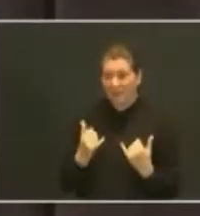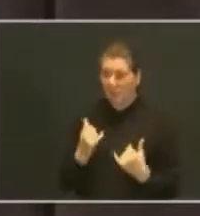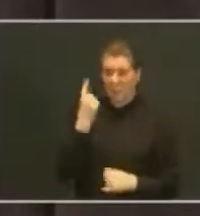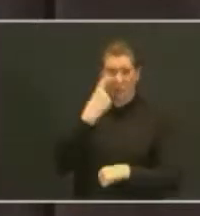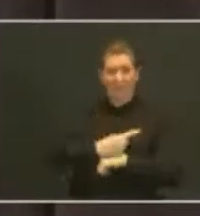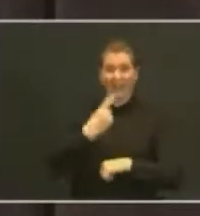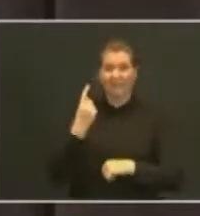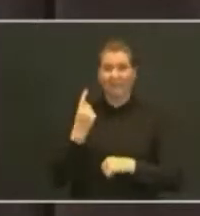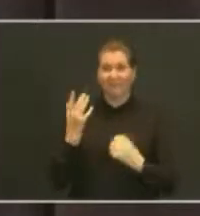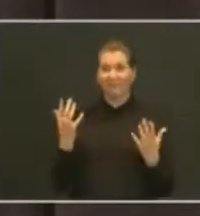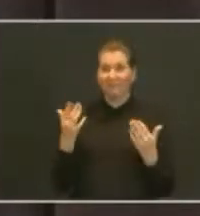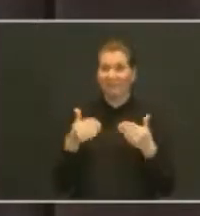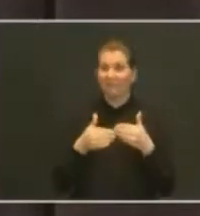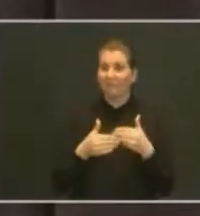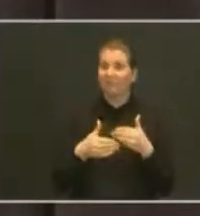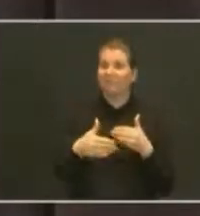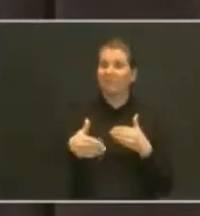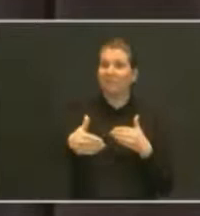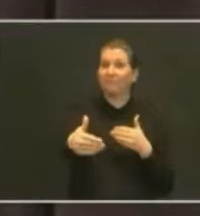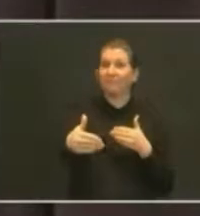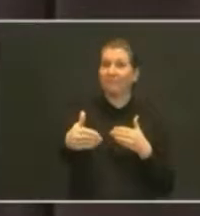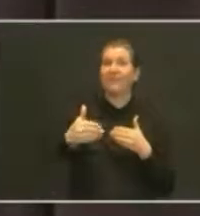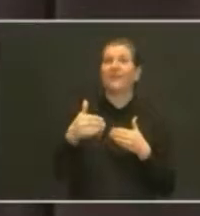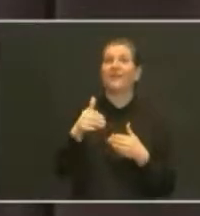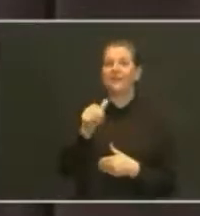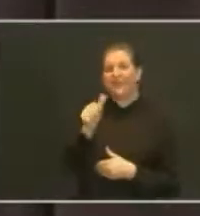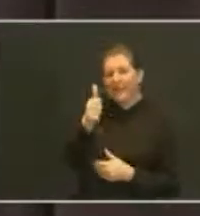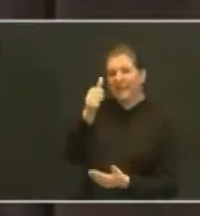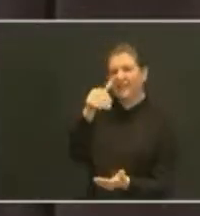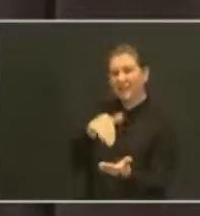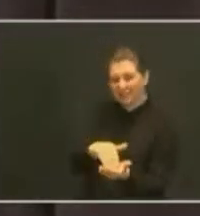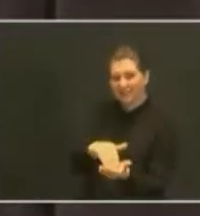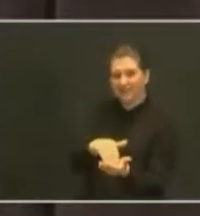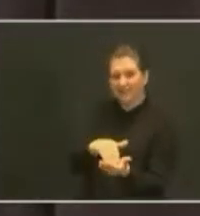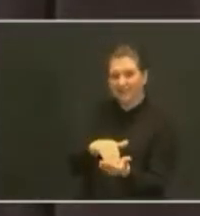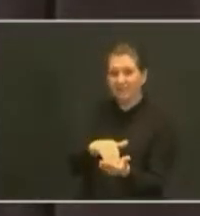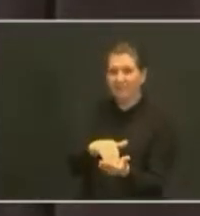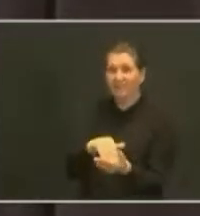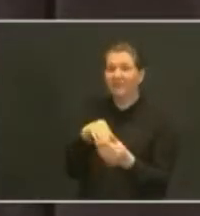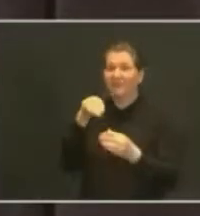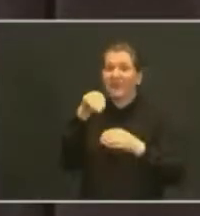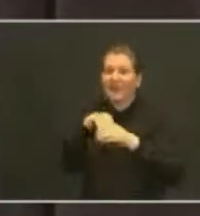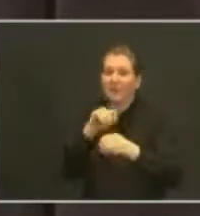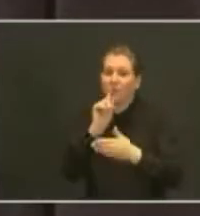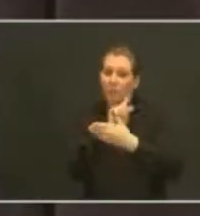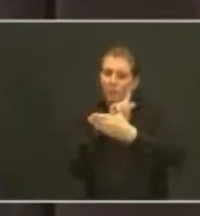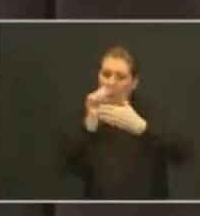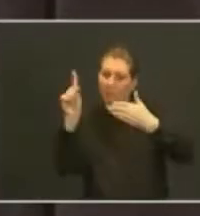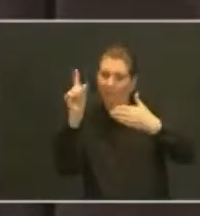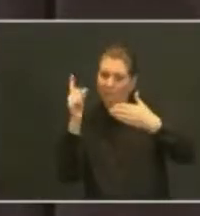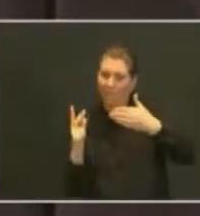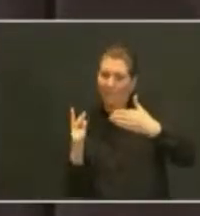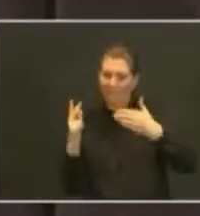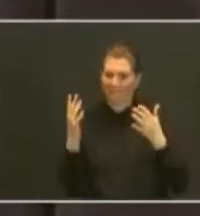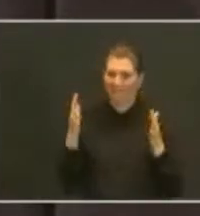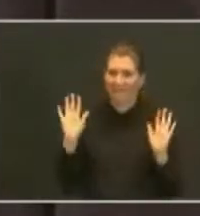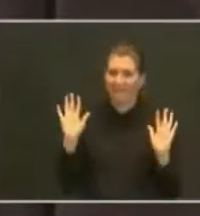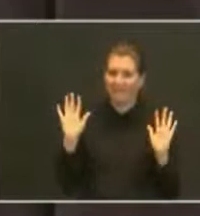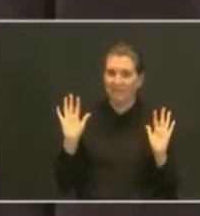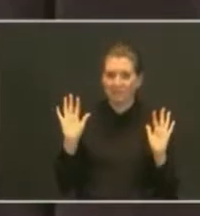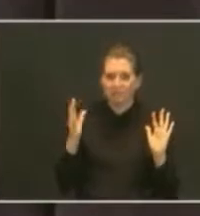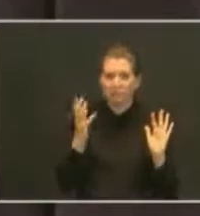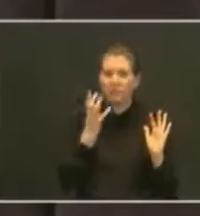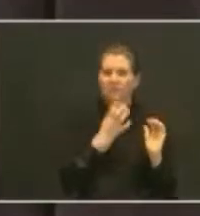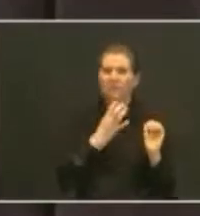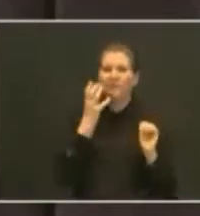10,352 appointments booked already for over the next week and a half. Right now, people who are 75